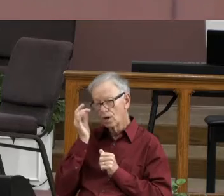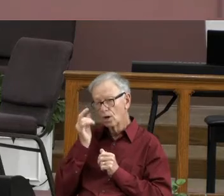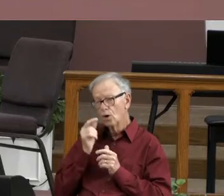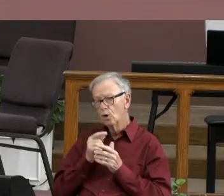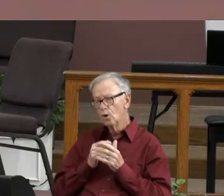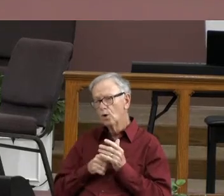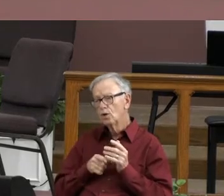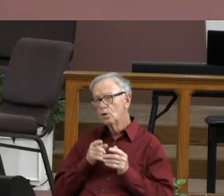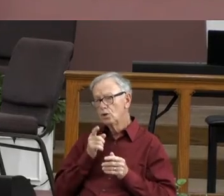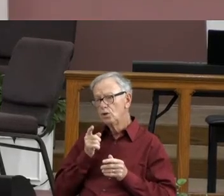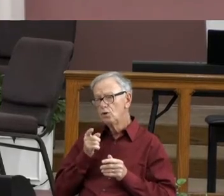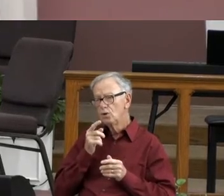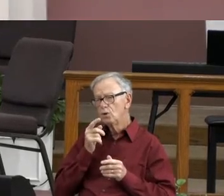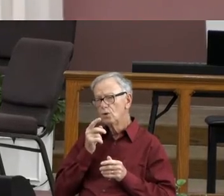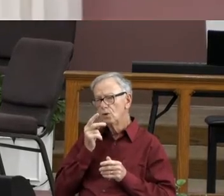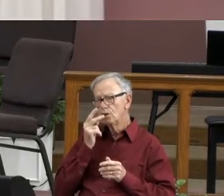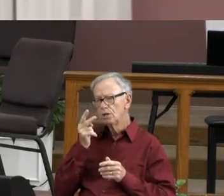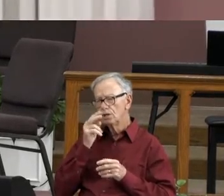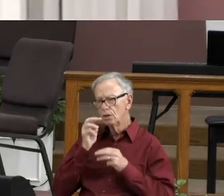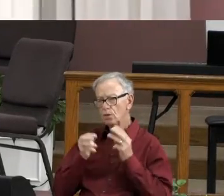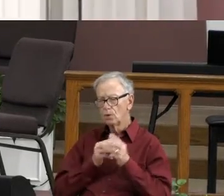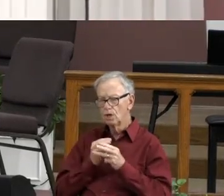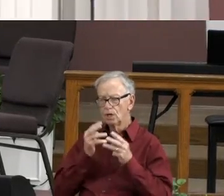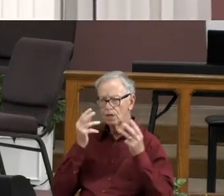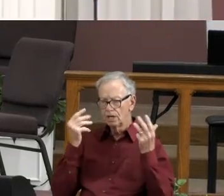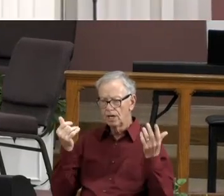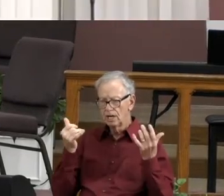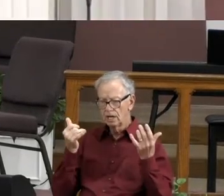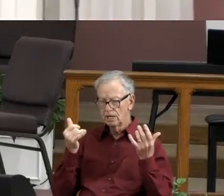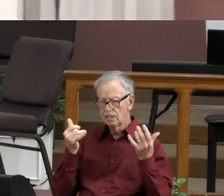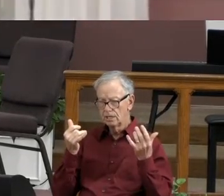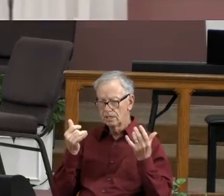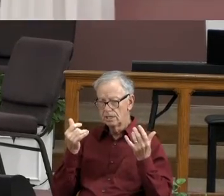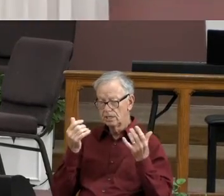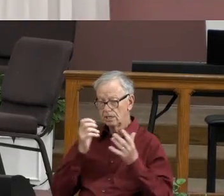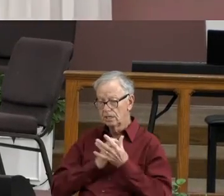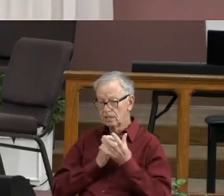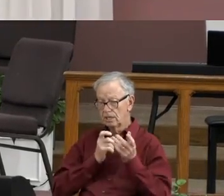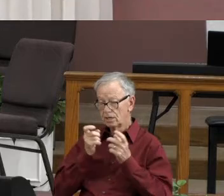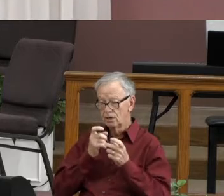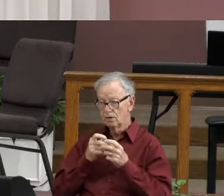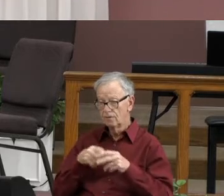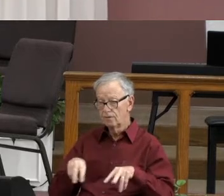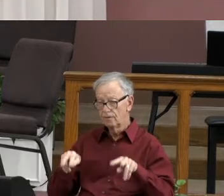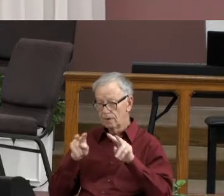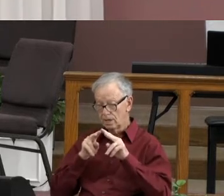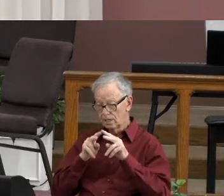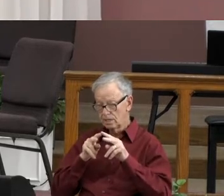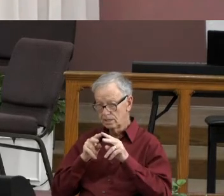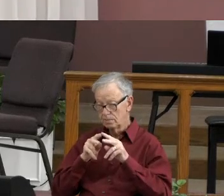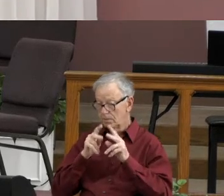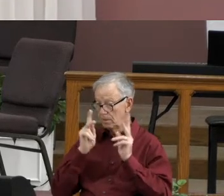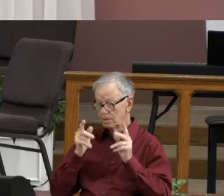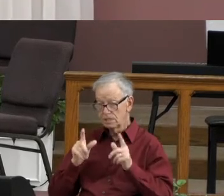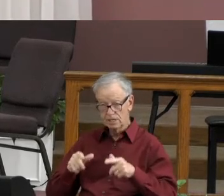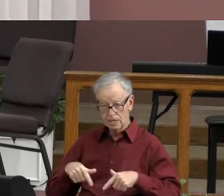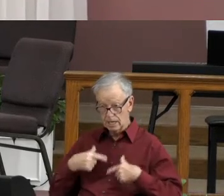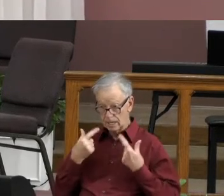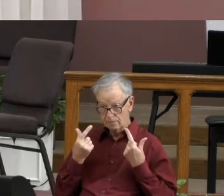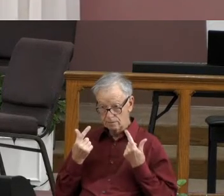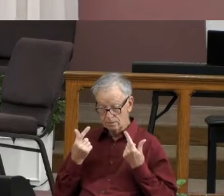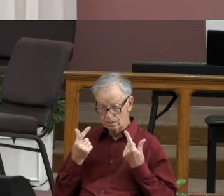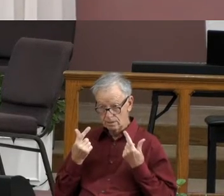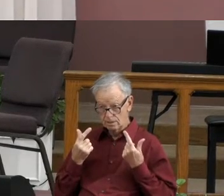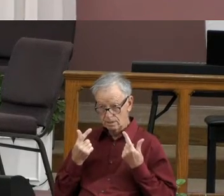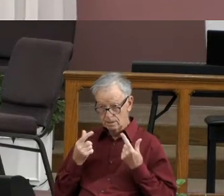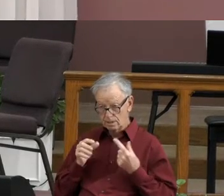What do you see in the world right now as being in control and in value? Is it human life?